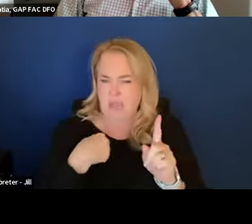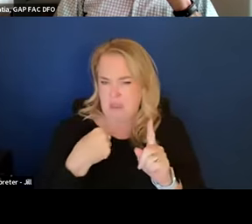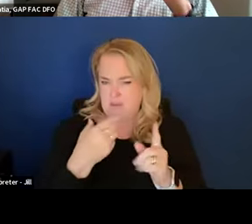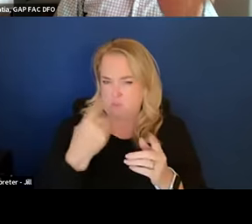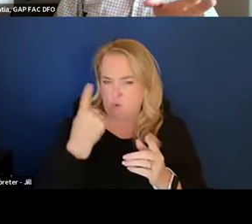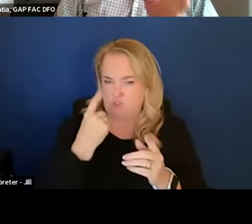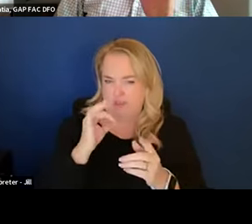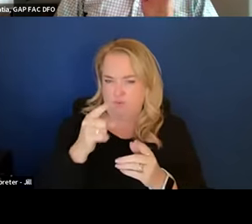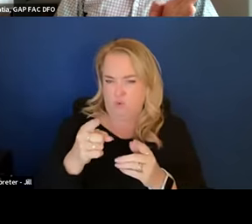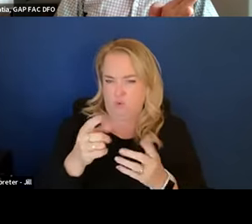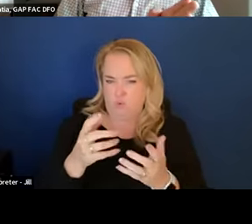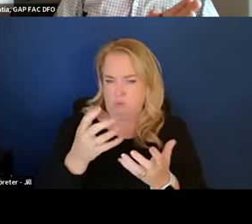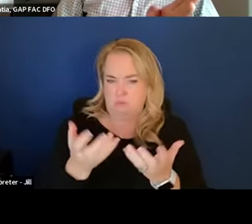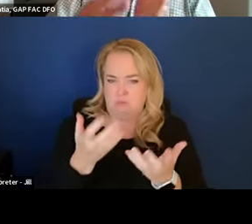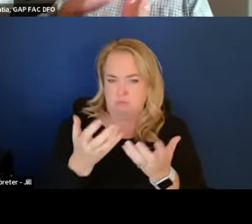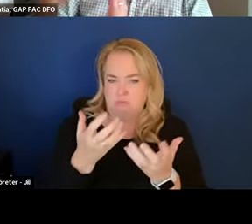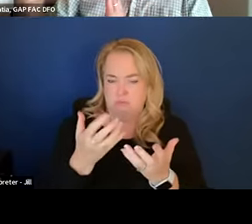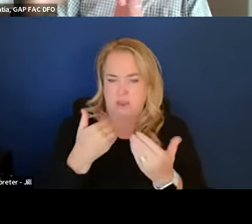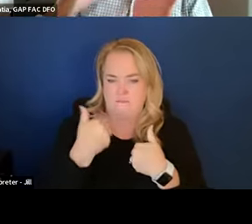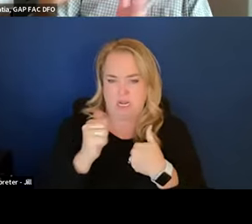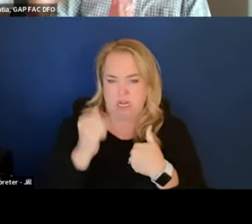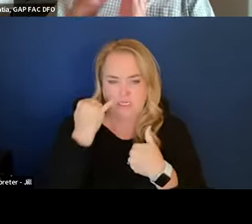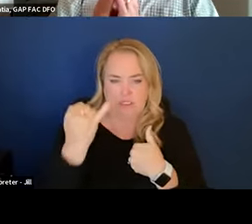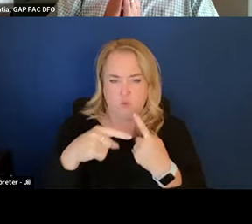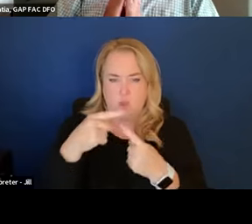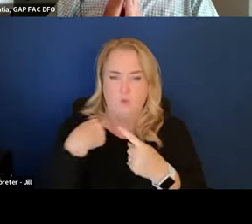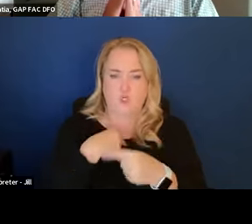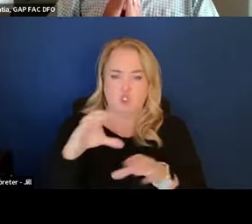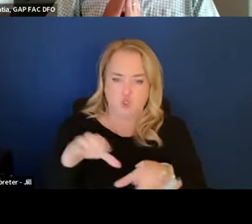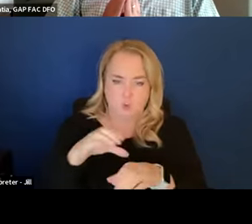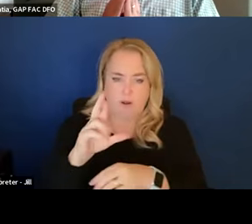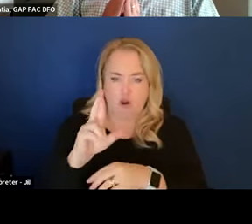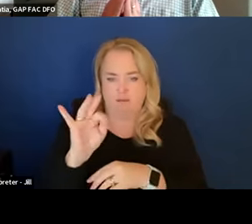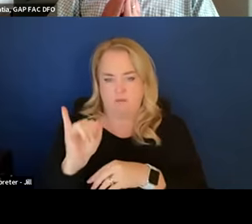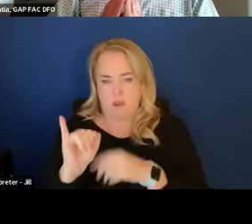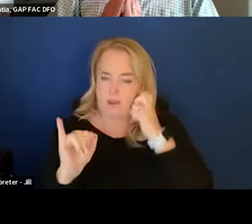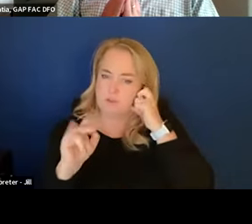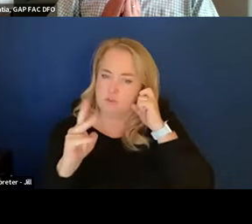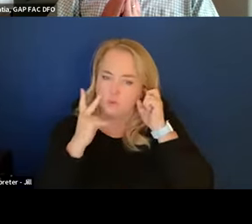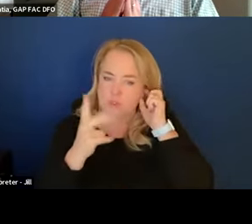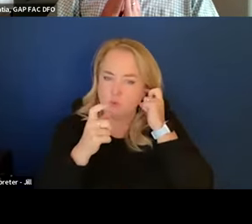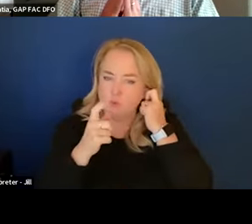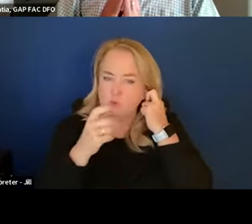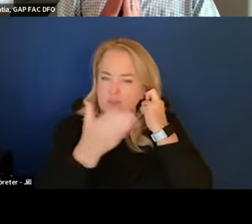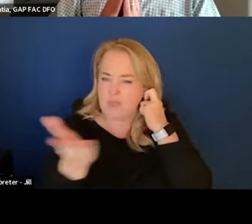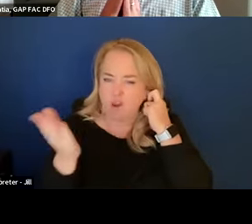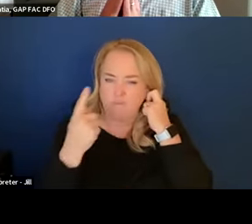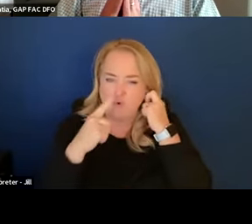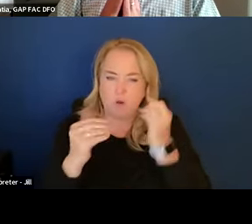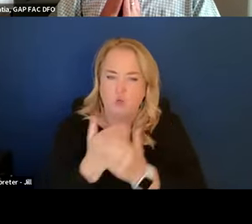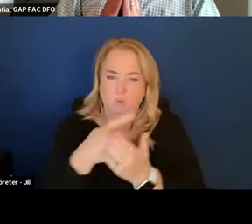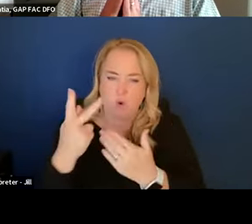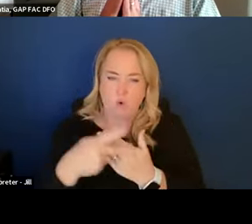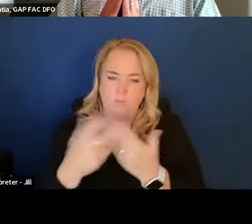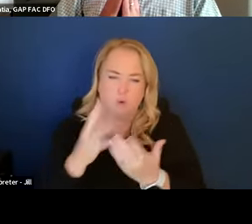to keep in mind when you're doing these RFIs and you're trying to find who's out there for a new program. What are the kind of things that you think would